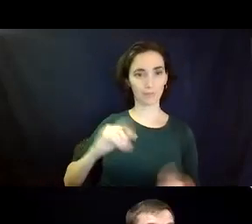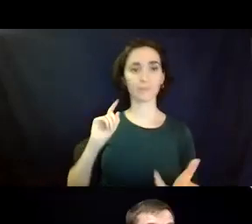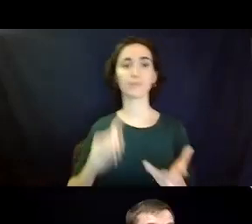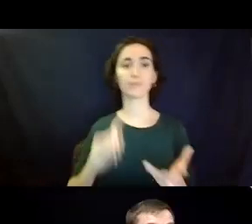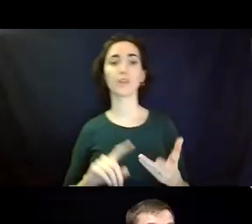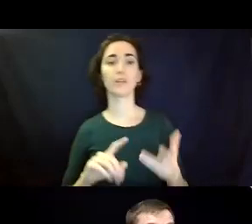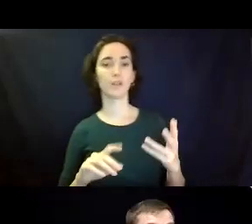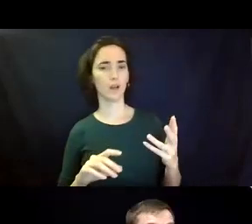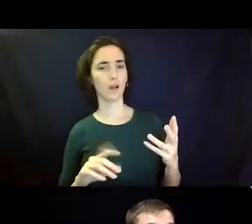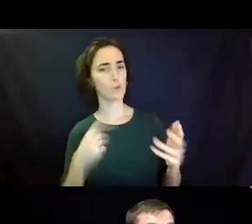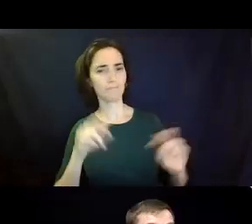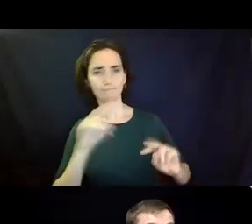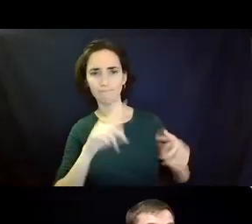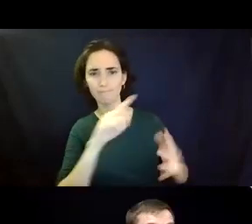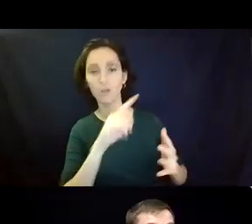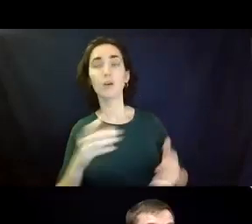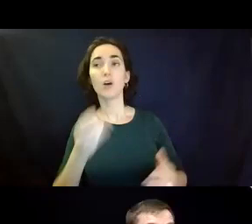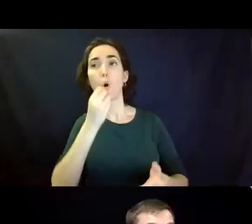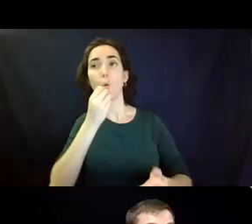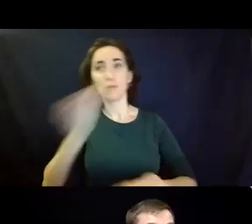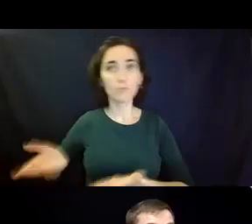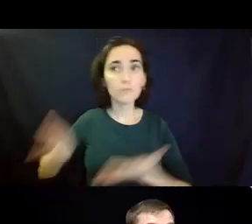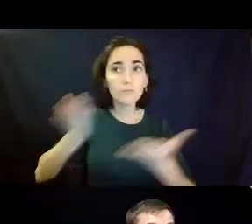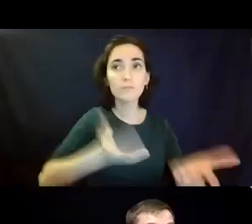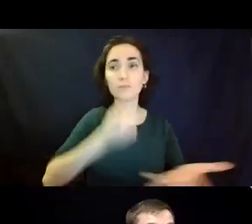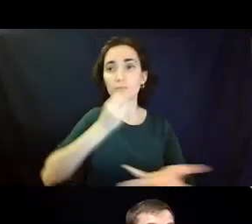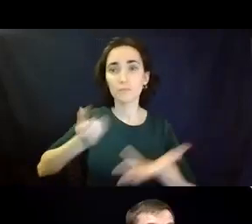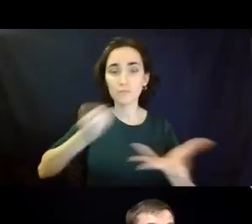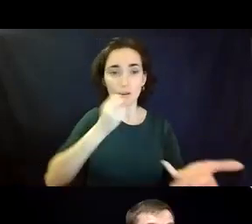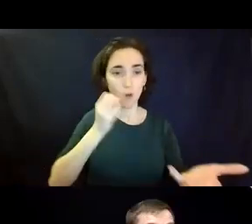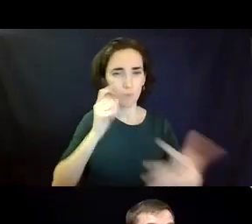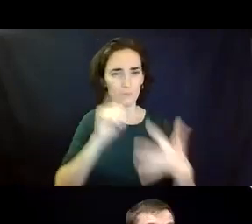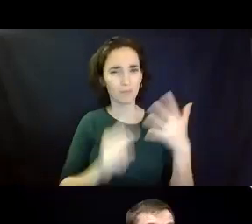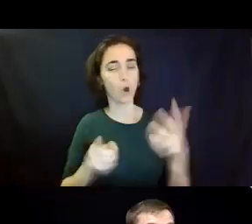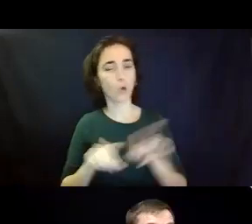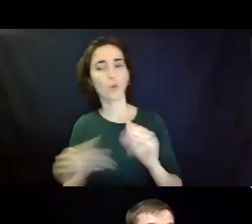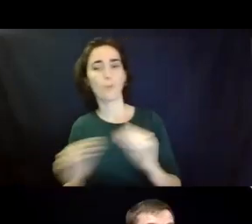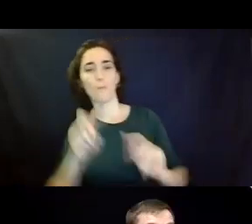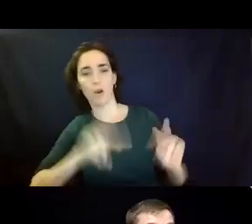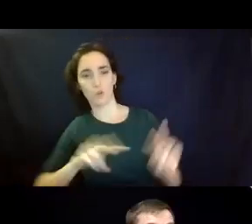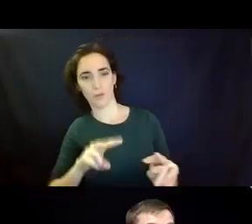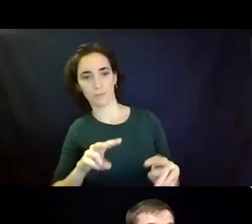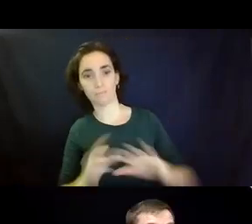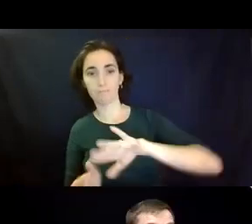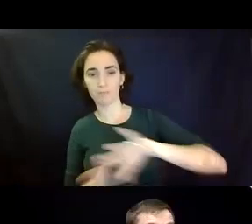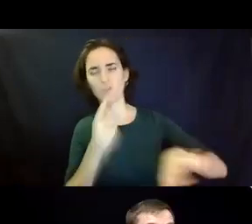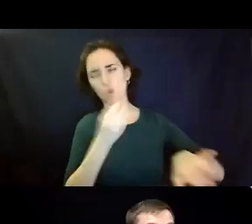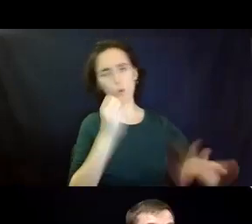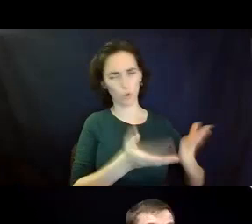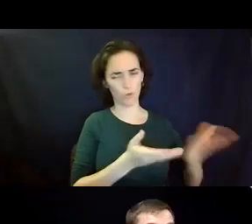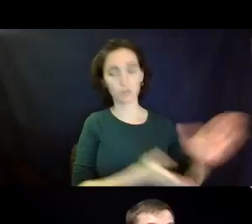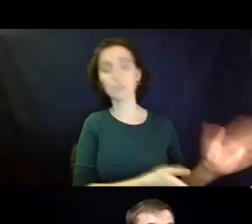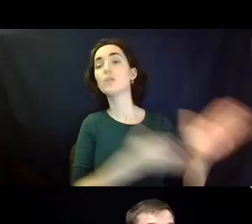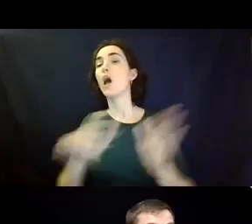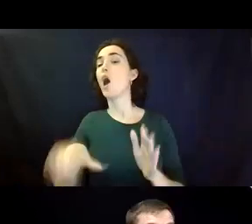those waivers. So that's one set of things that we did around our center-based services. The other thing that we did pretty immediately is we